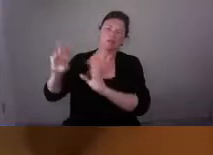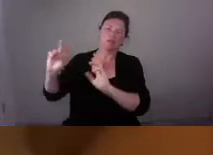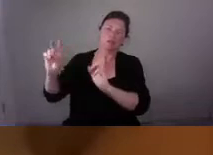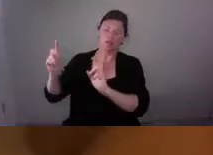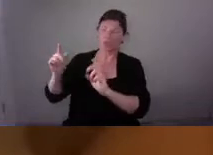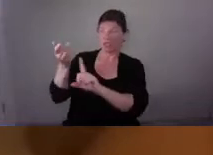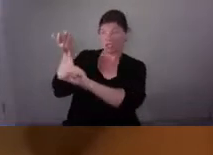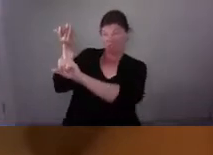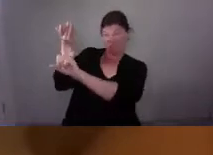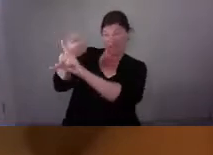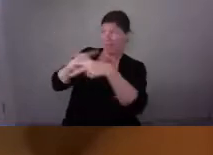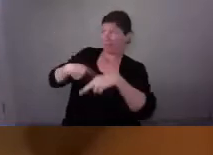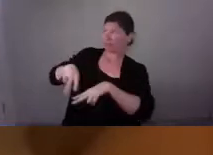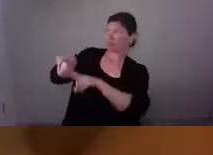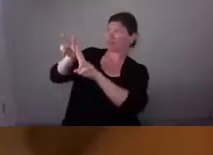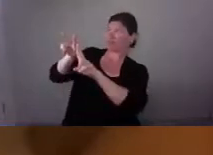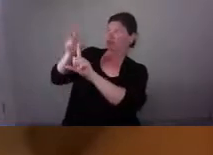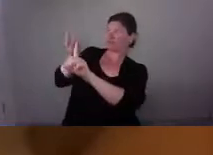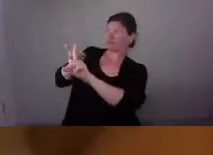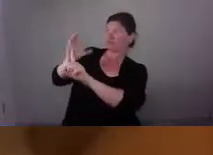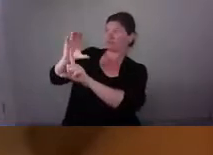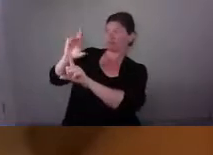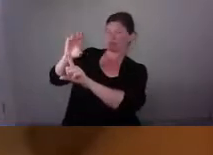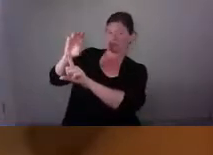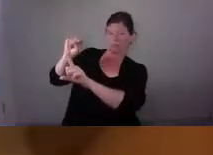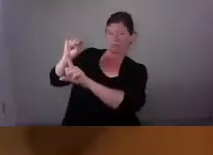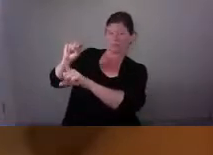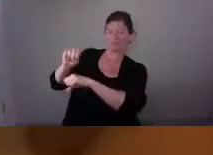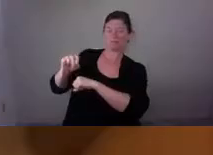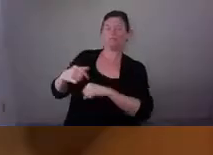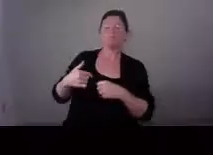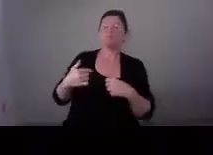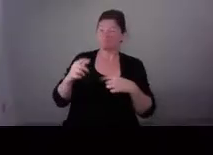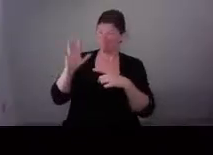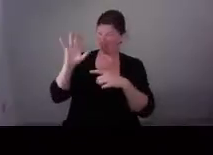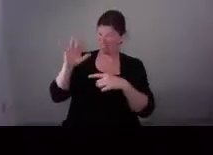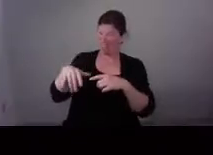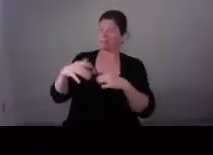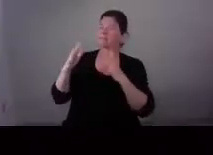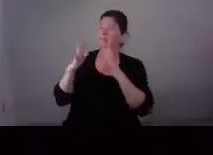to her. Camp I went to,